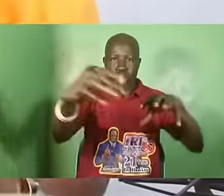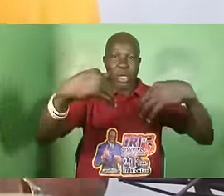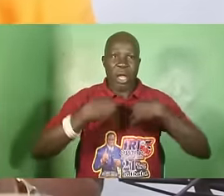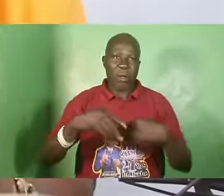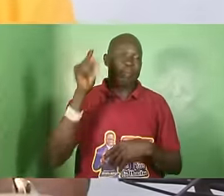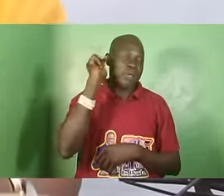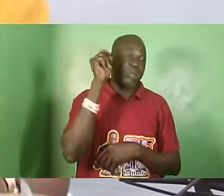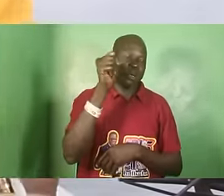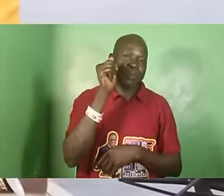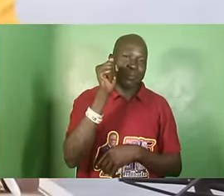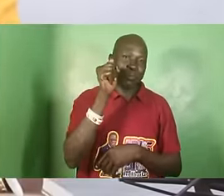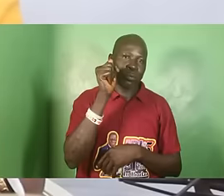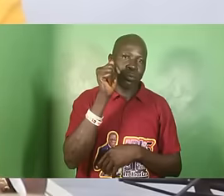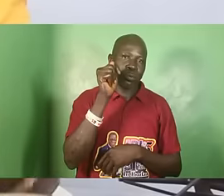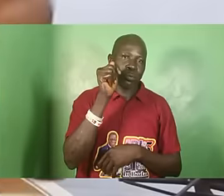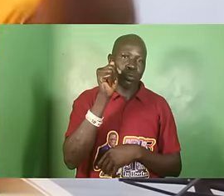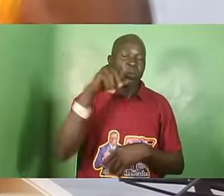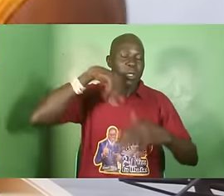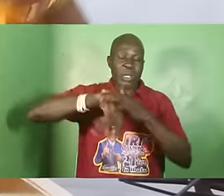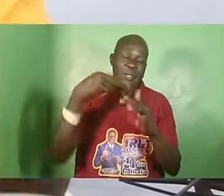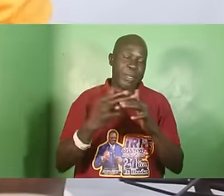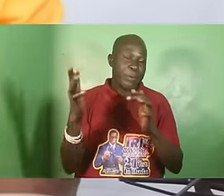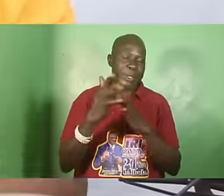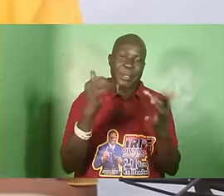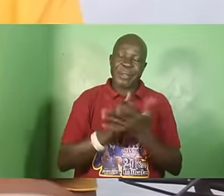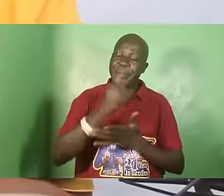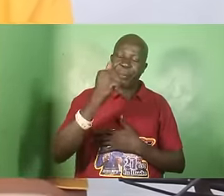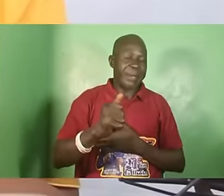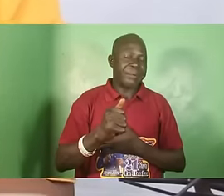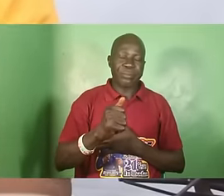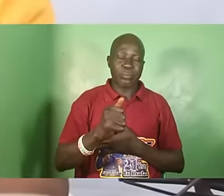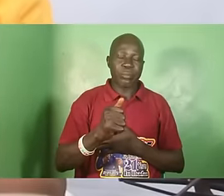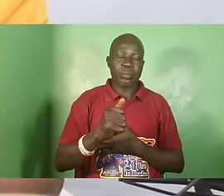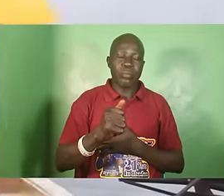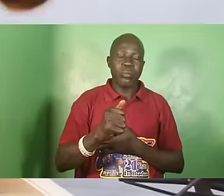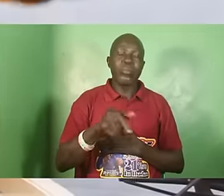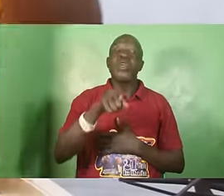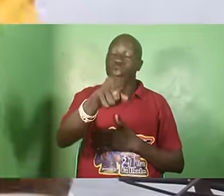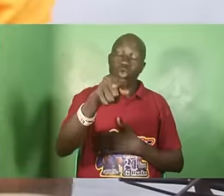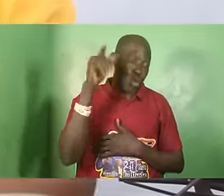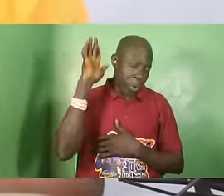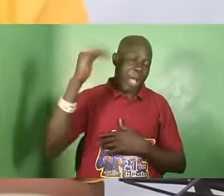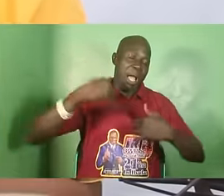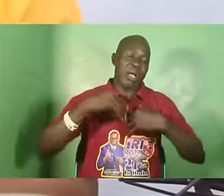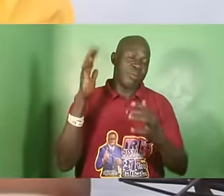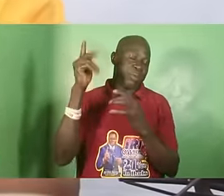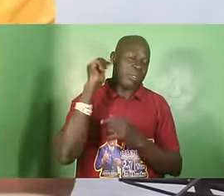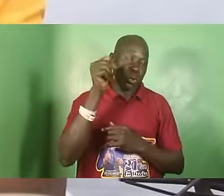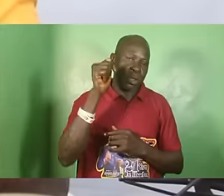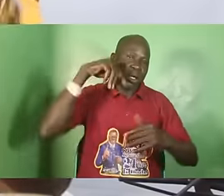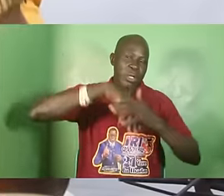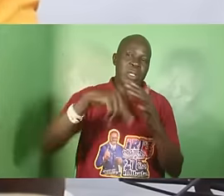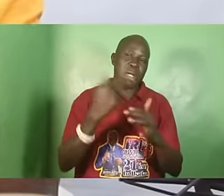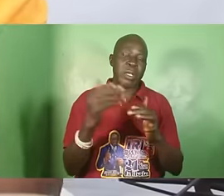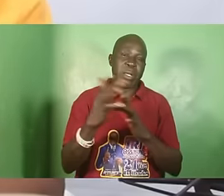eri. Amen. Testimony. In the name of Jesus. Amen. We call Jesus. Mani wani eri. Amen. We